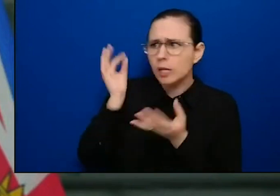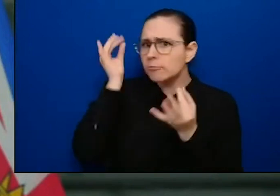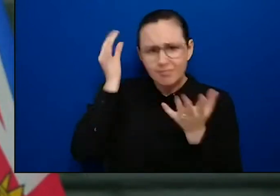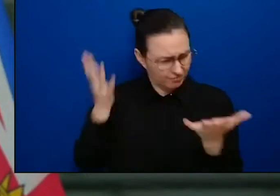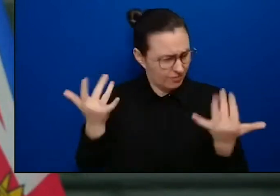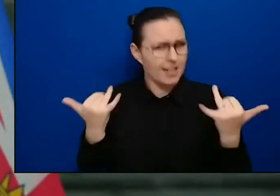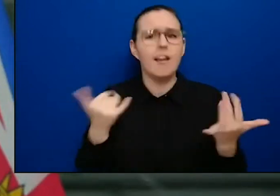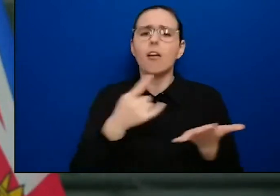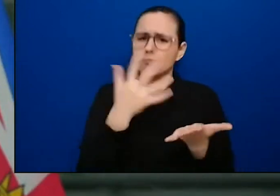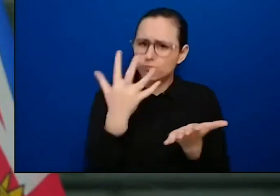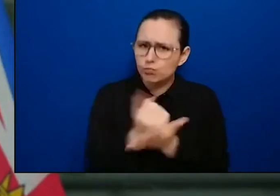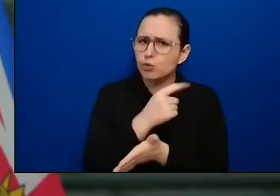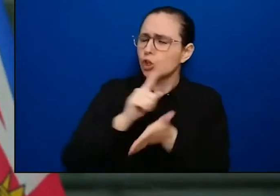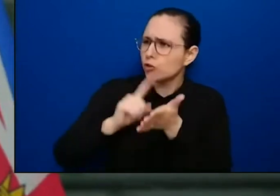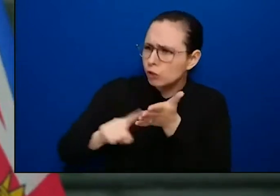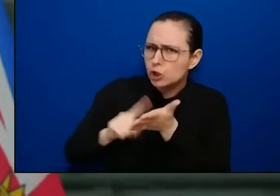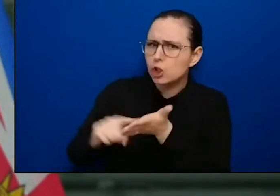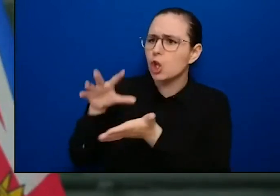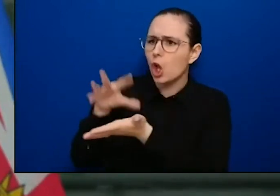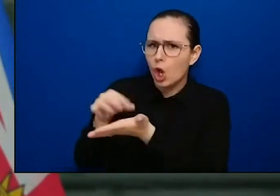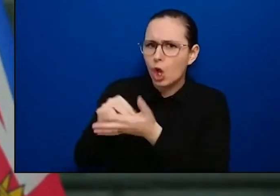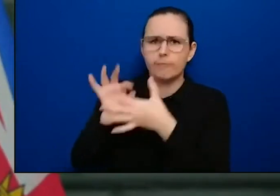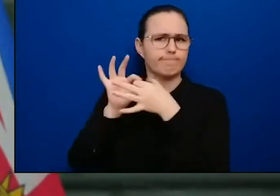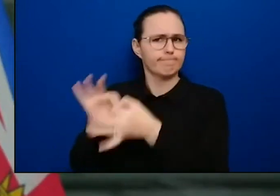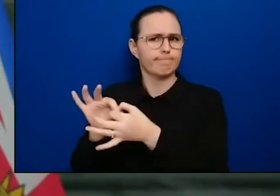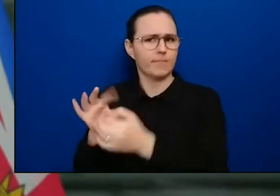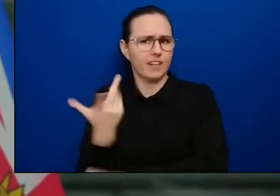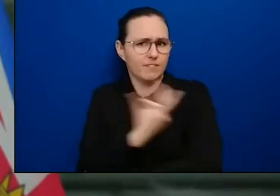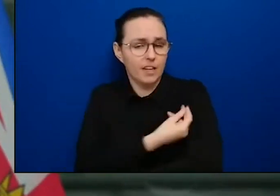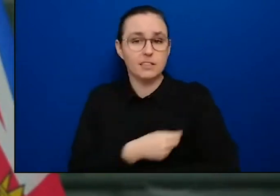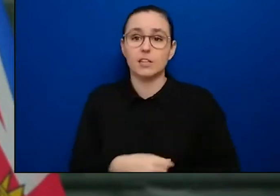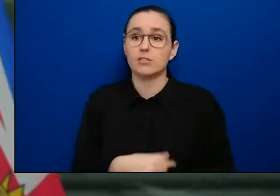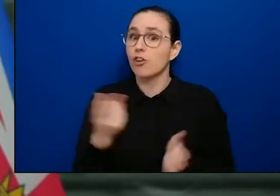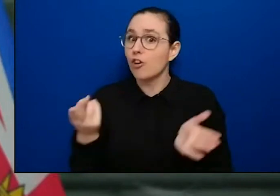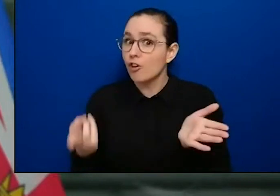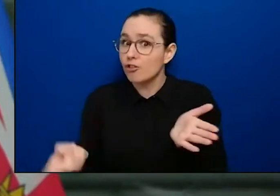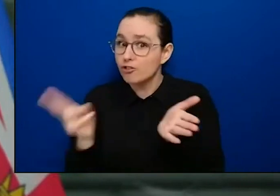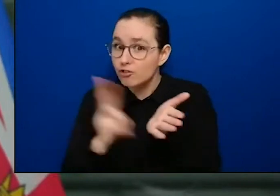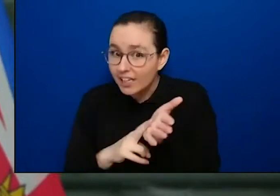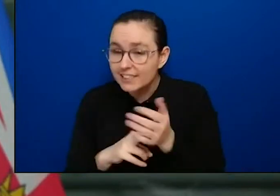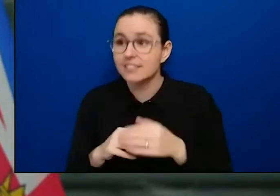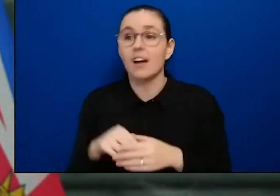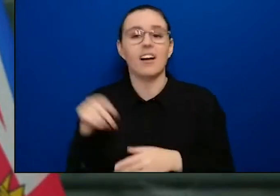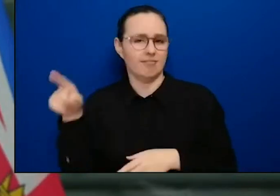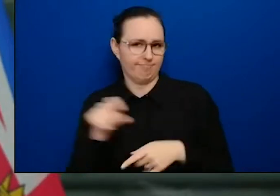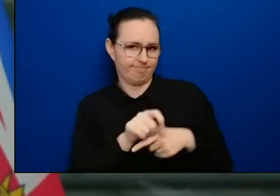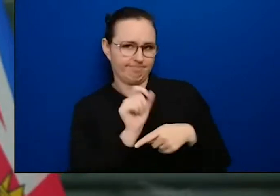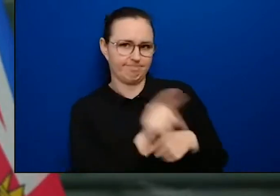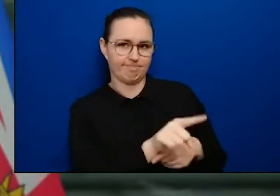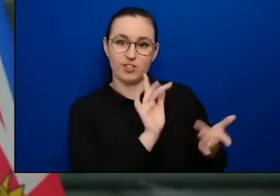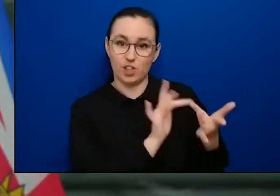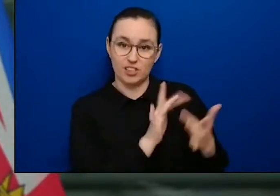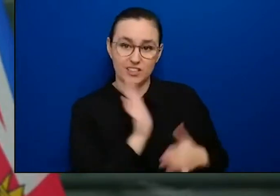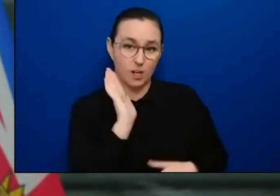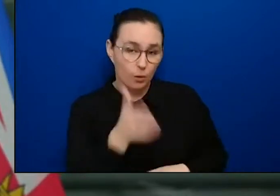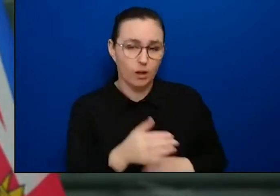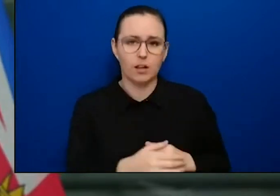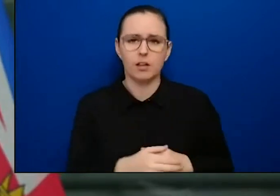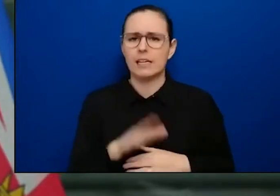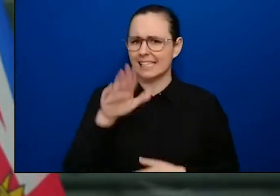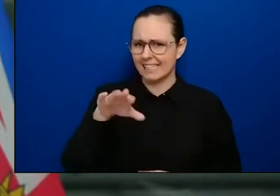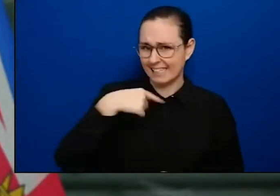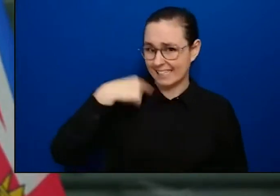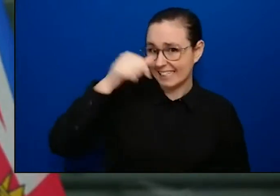be eligible in the next little while. I do want to remind parents and everybody that pharmacies are coming online to